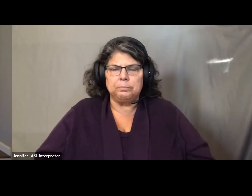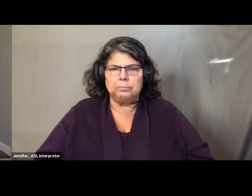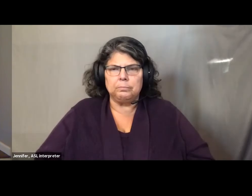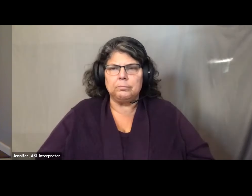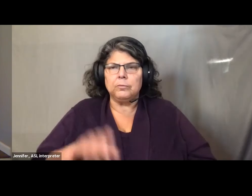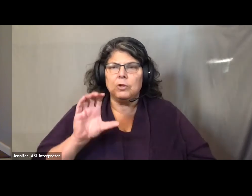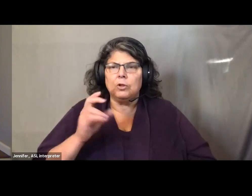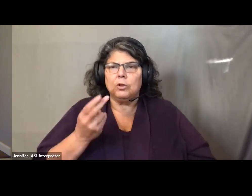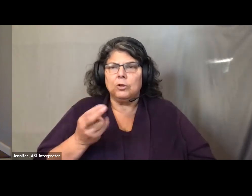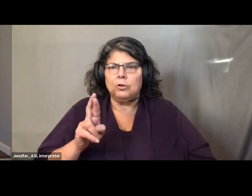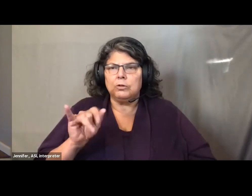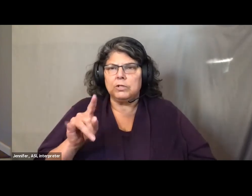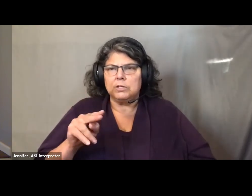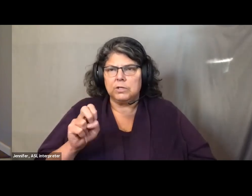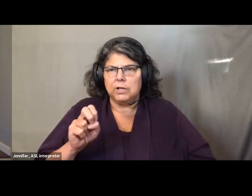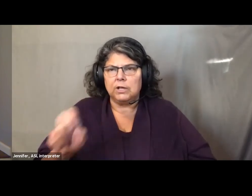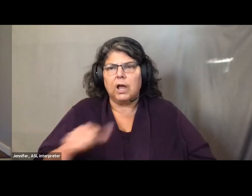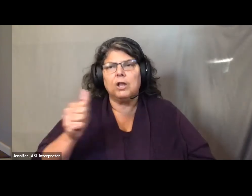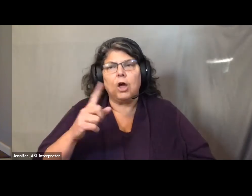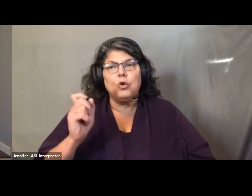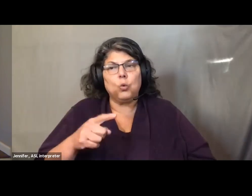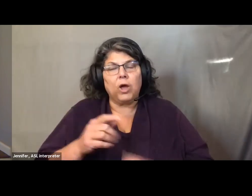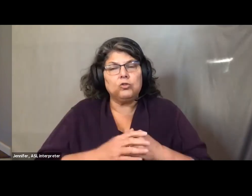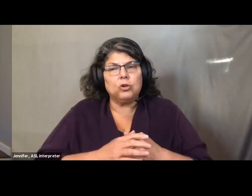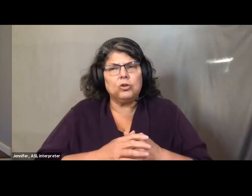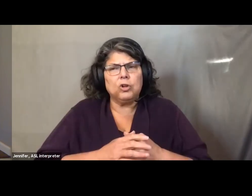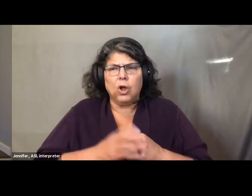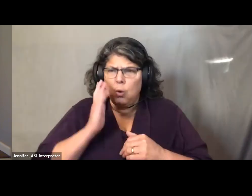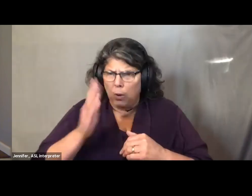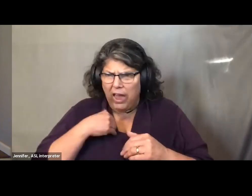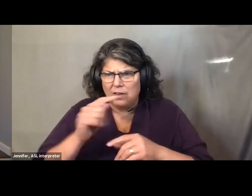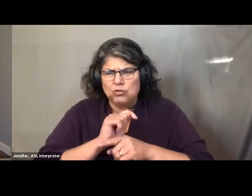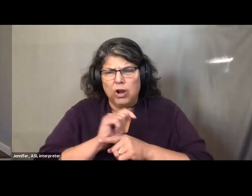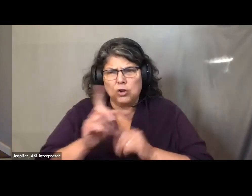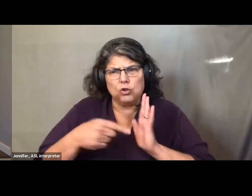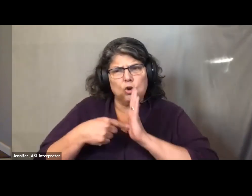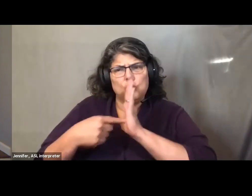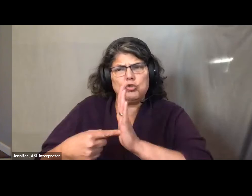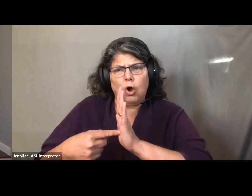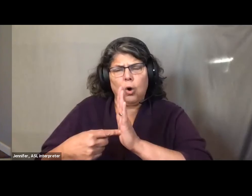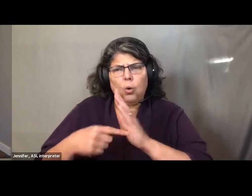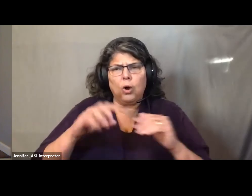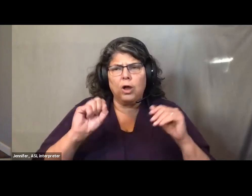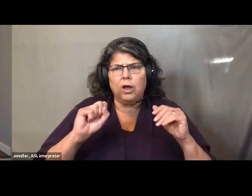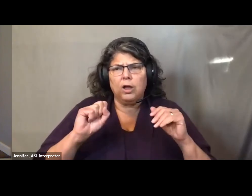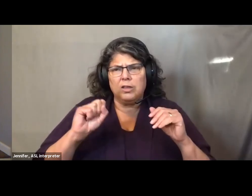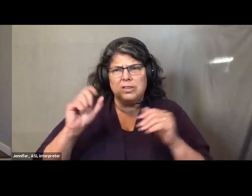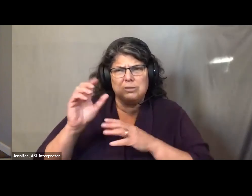Christine, there's another question. Is there a training to show the owner how to wrap the burrito